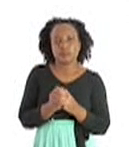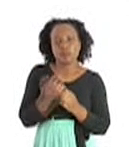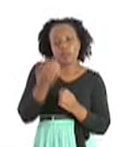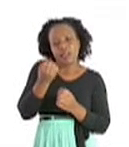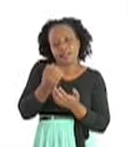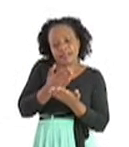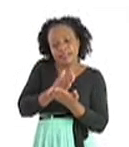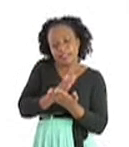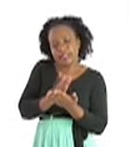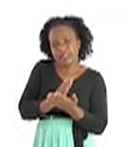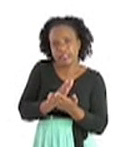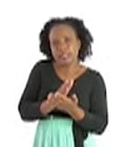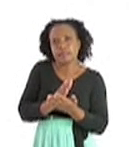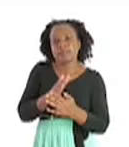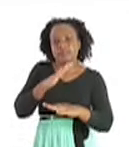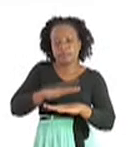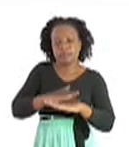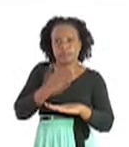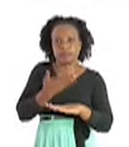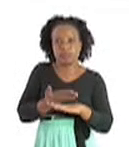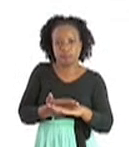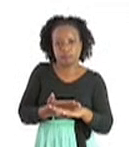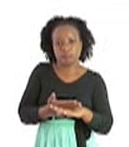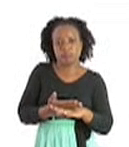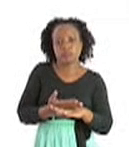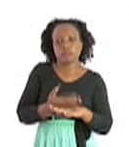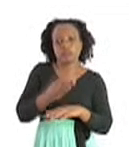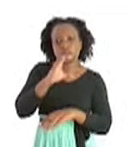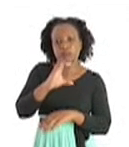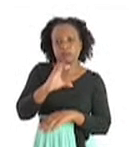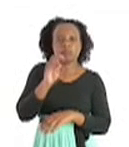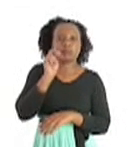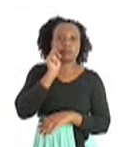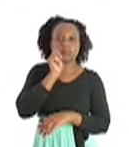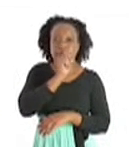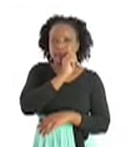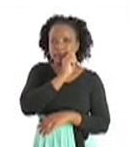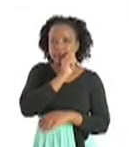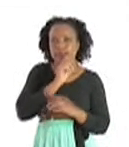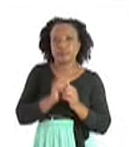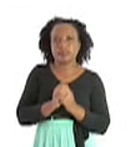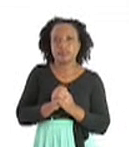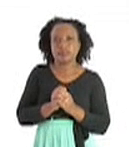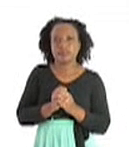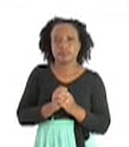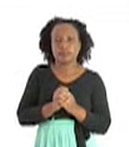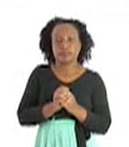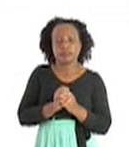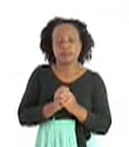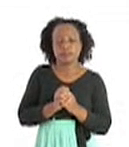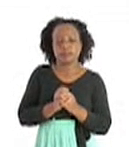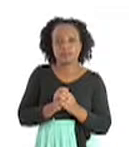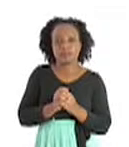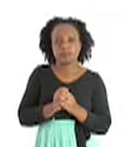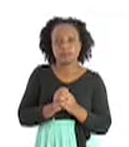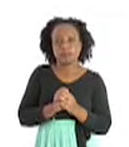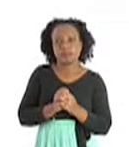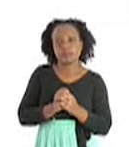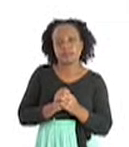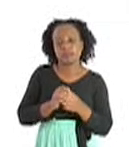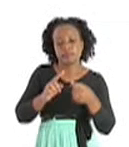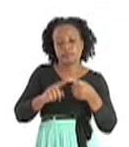few examples of common nouns. Chanel, can you see them? Okay, we